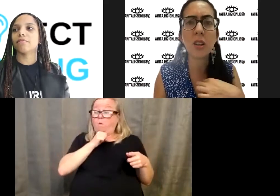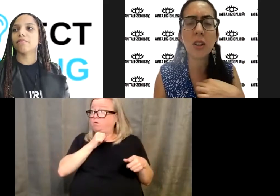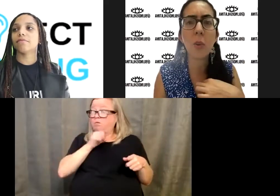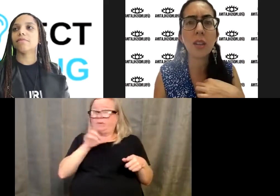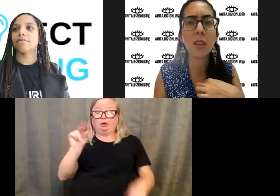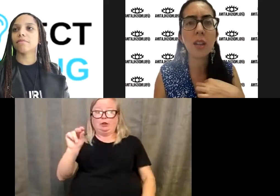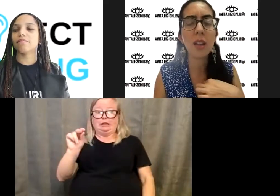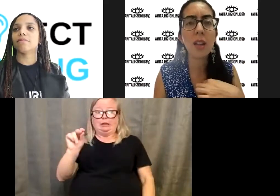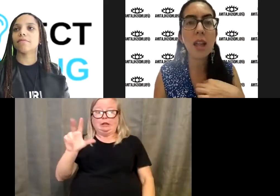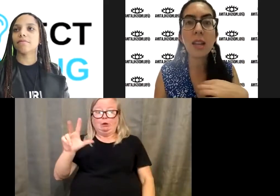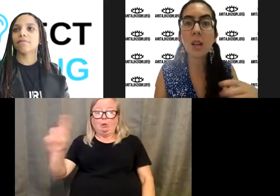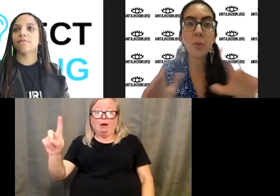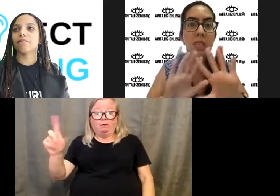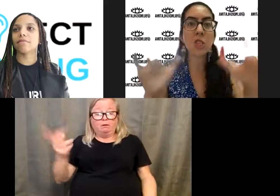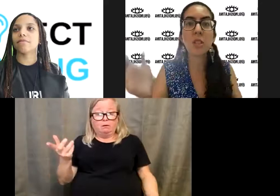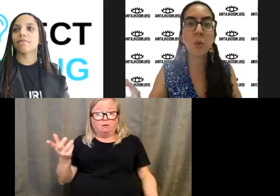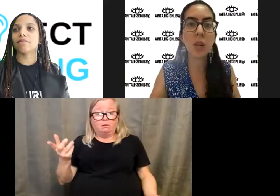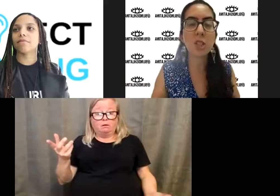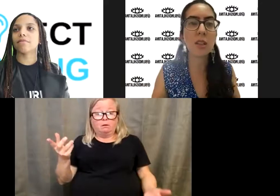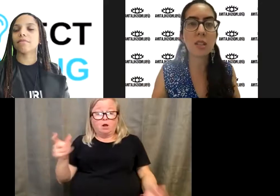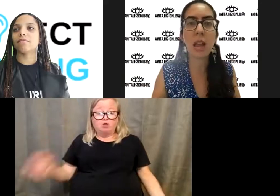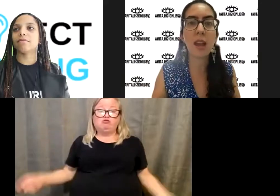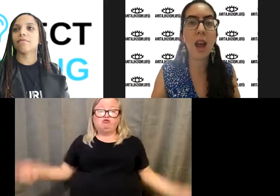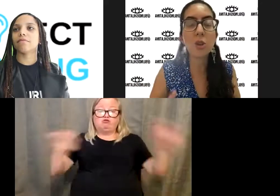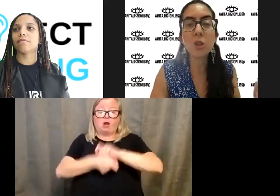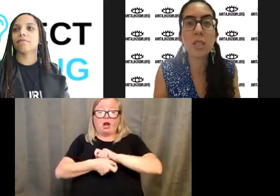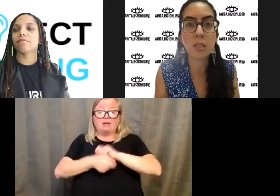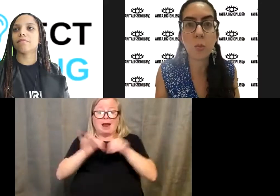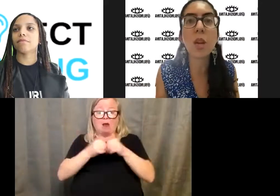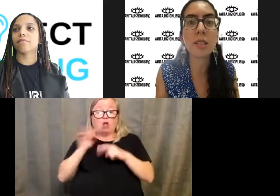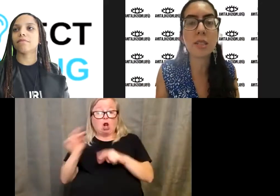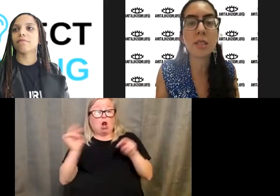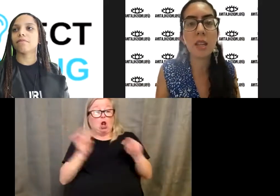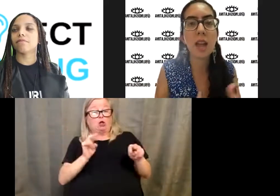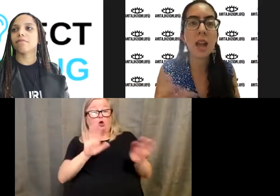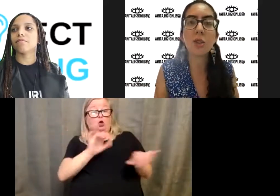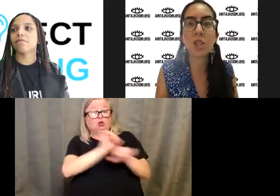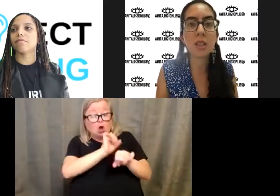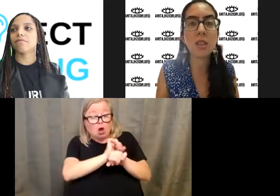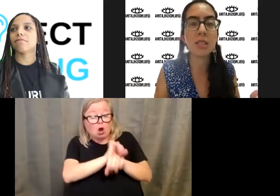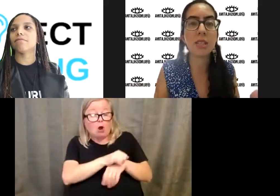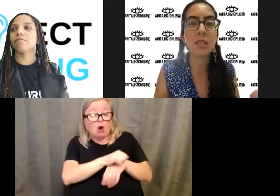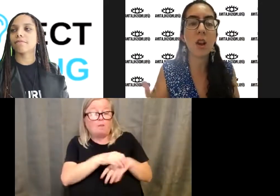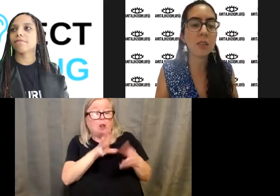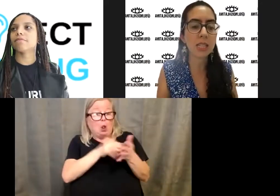or 31. And it completely changed the way that she looked at how she works and how she learns and all of these